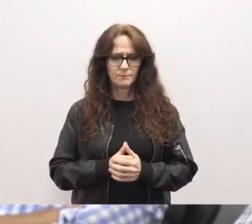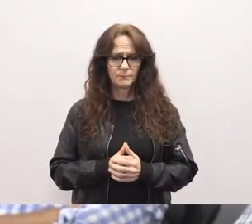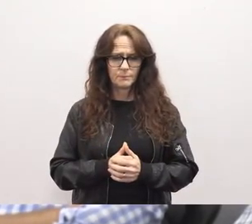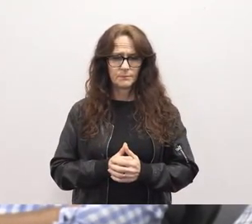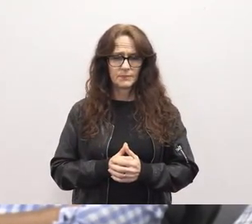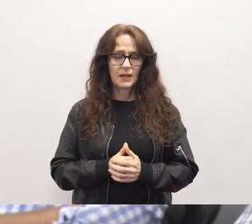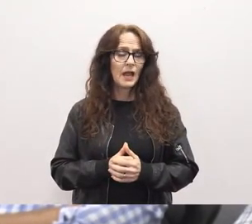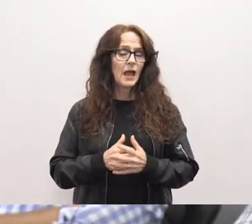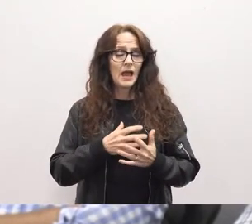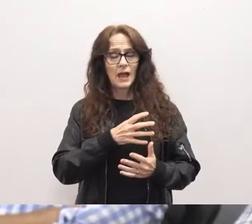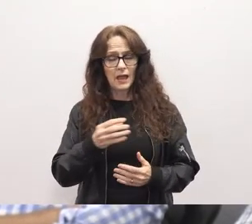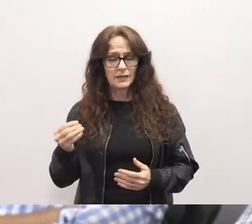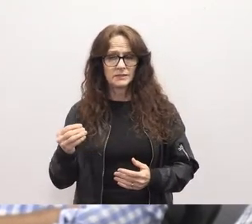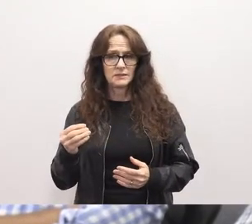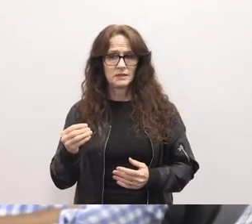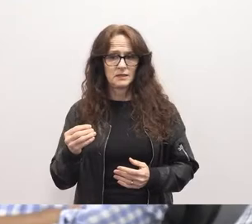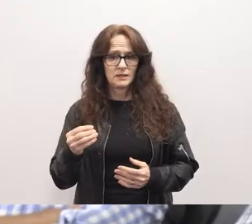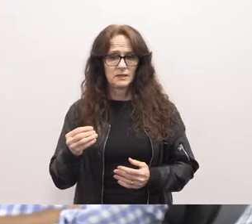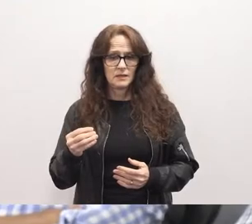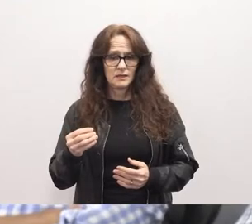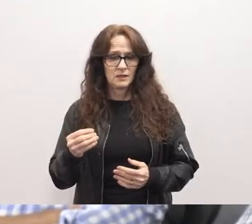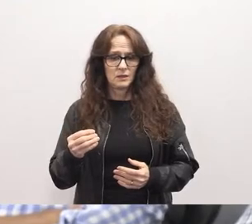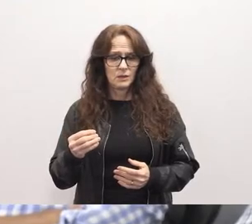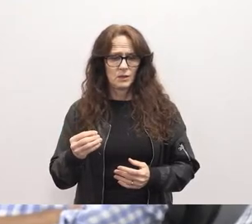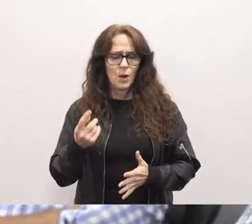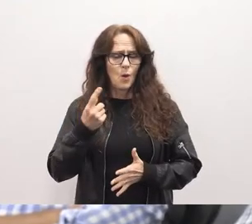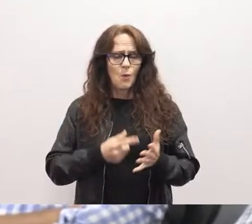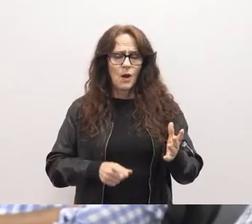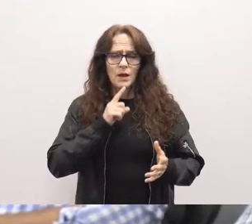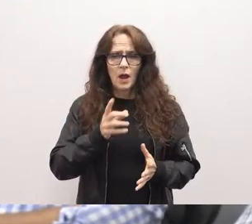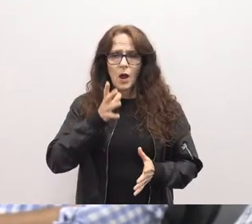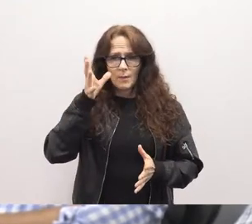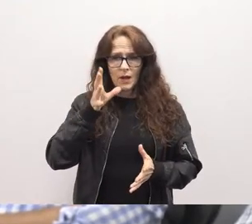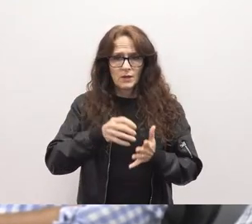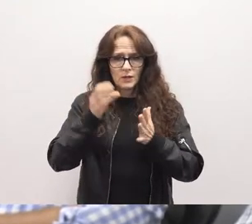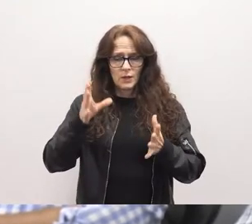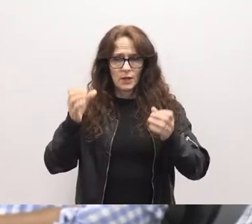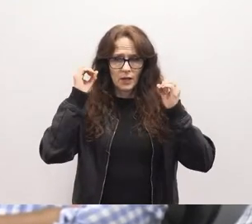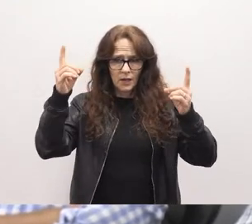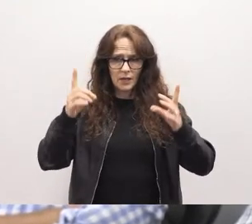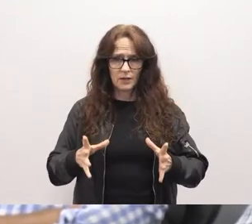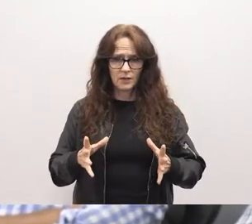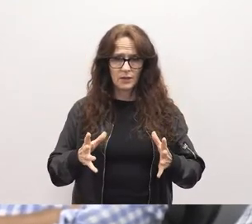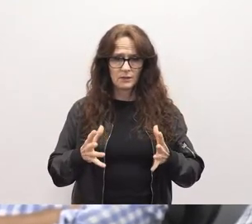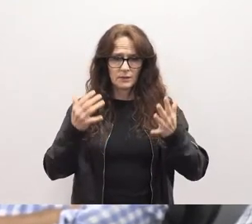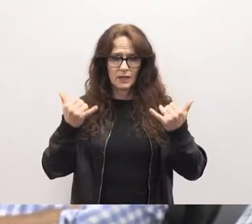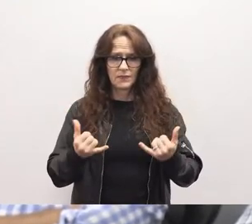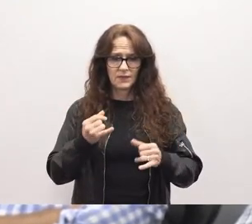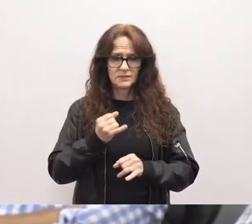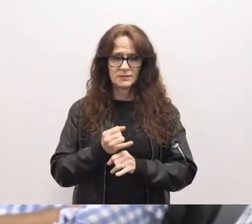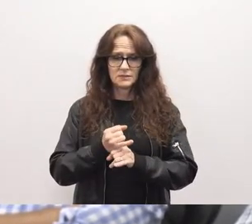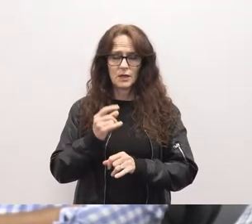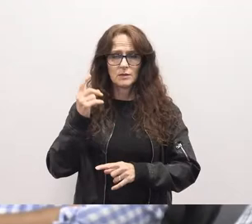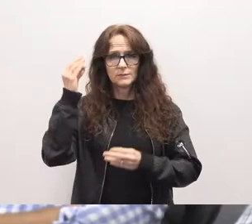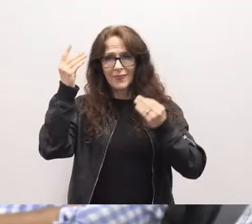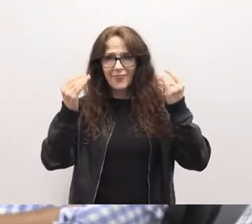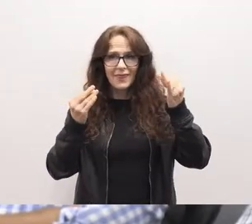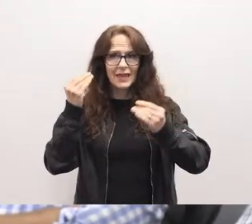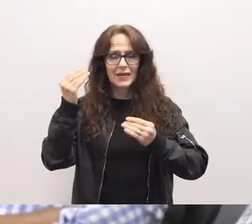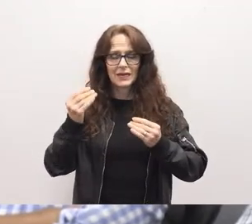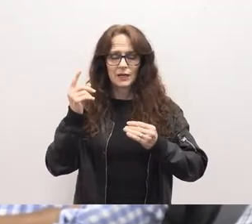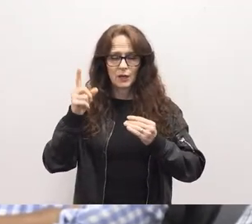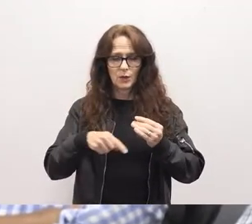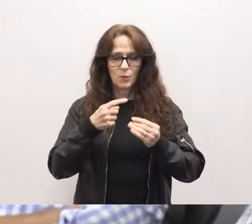And in this case, what are parents, students, and educators in this institution supposed to think when